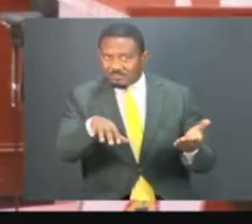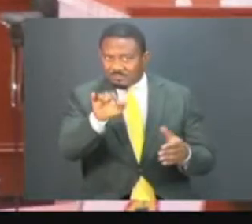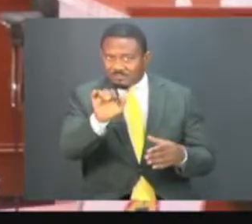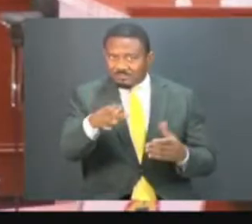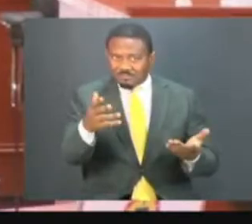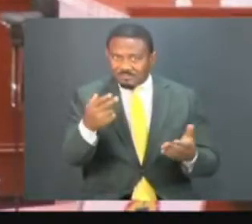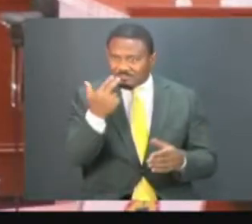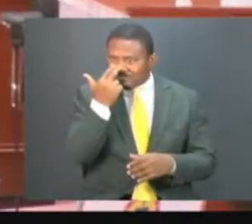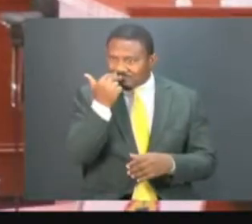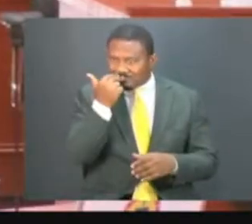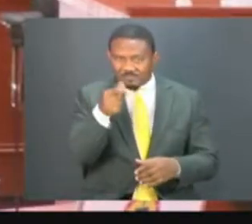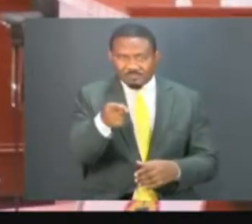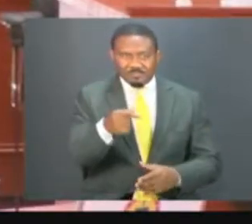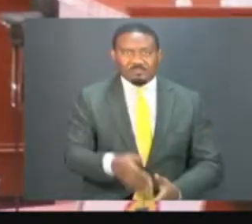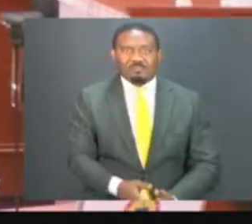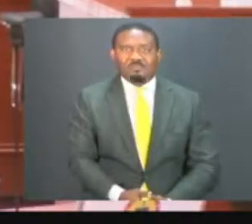joke.